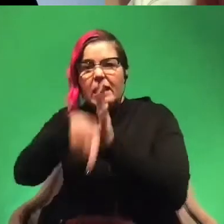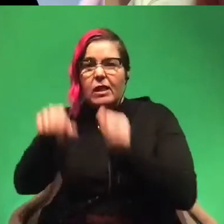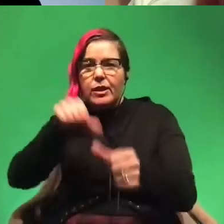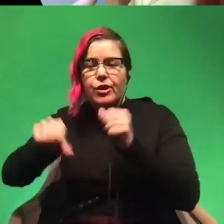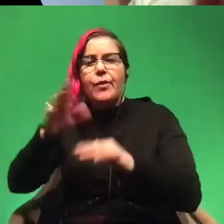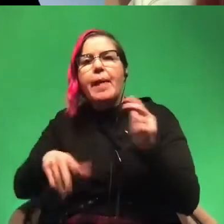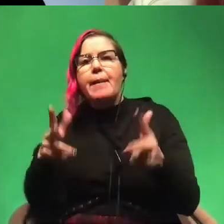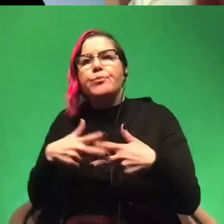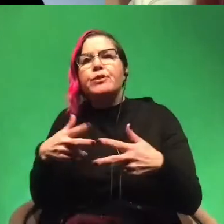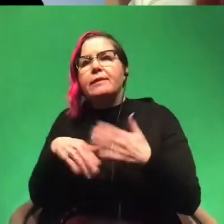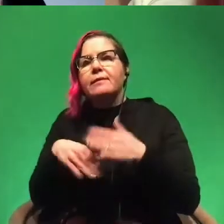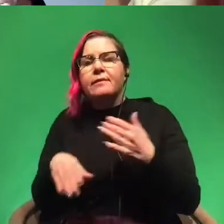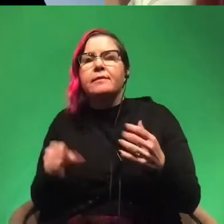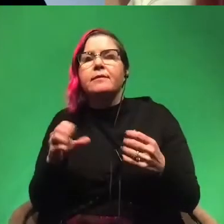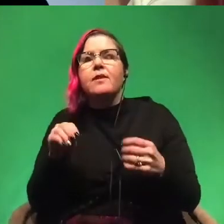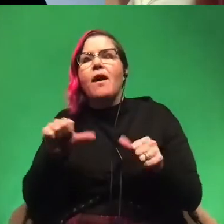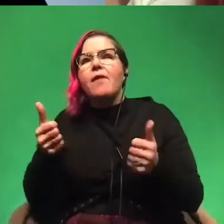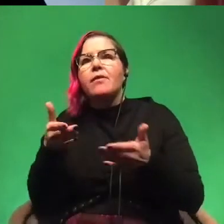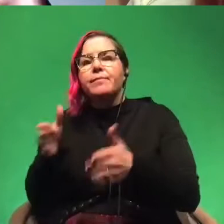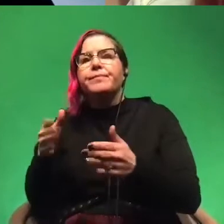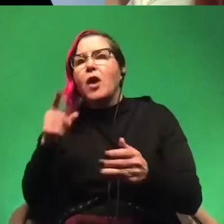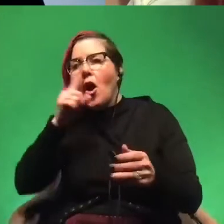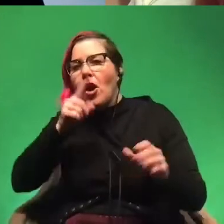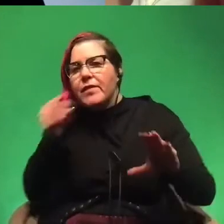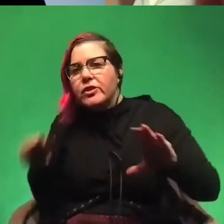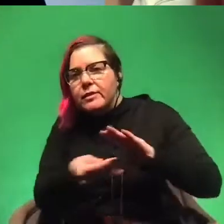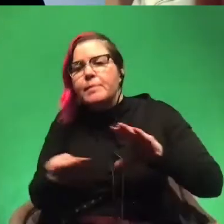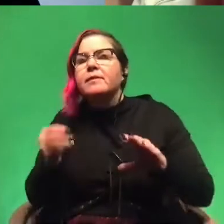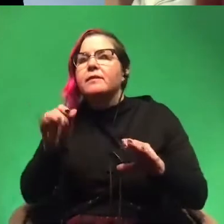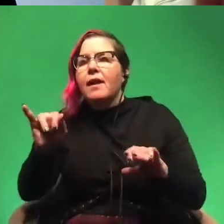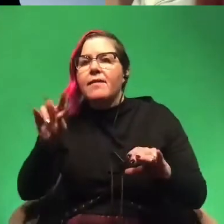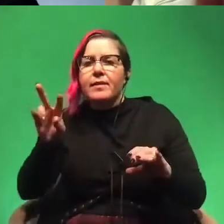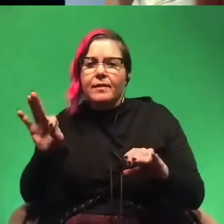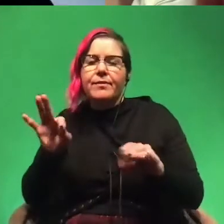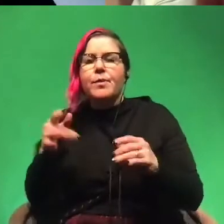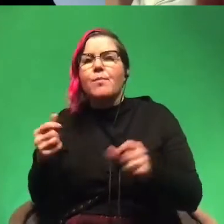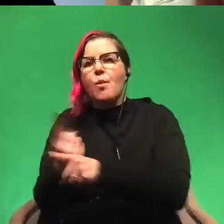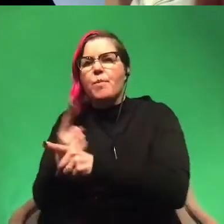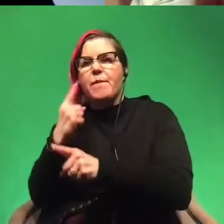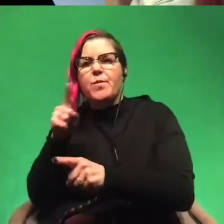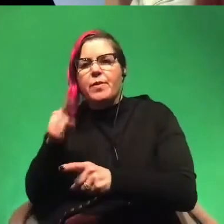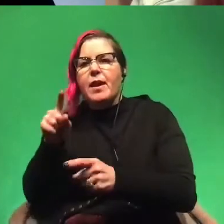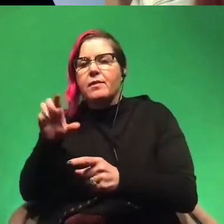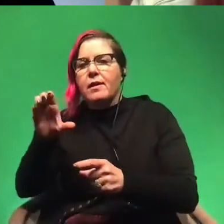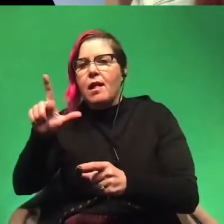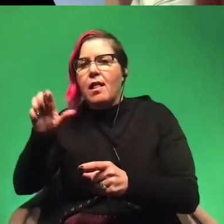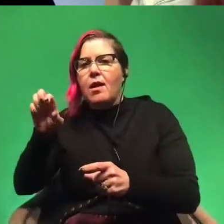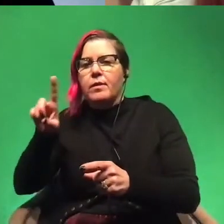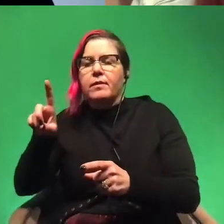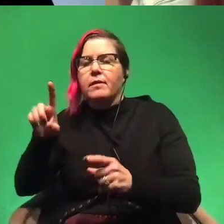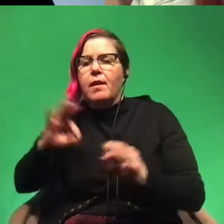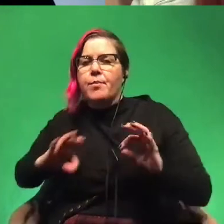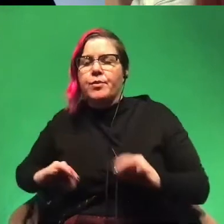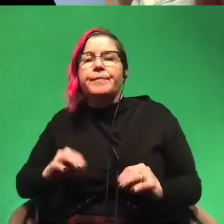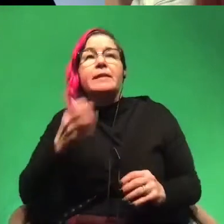And so other methods for conservation like artificial insemination and in vitro fertilization are more appropriate. Tigers, it ultimately comes down